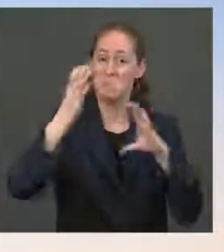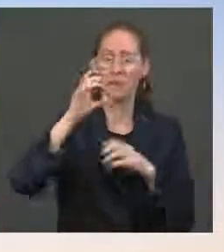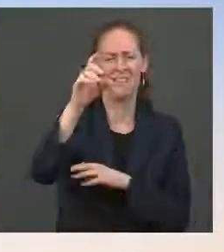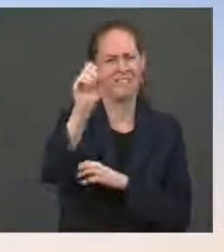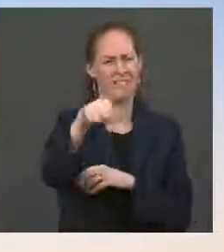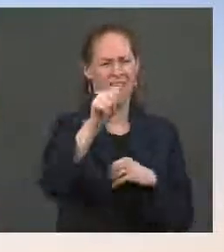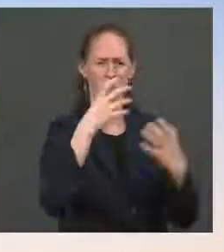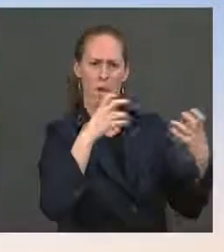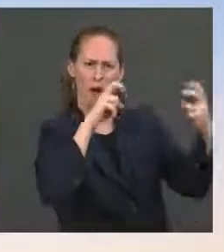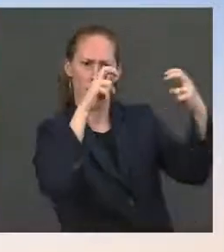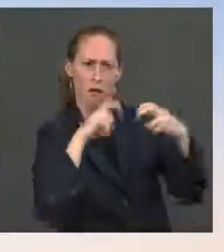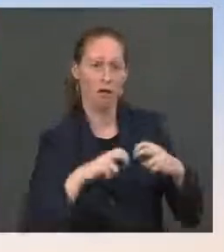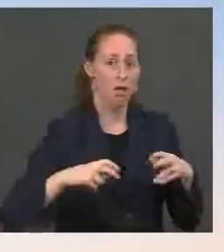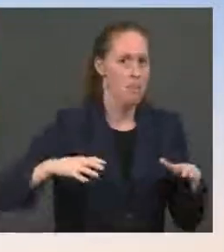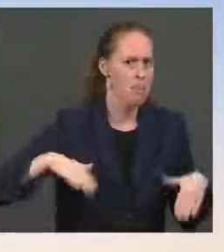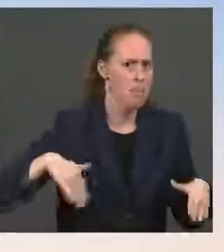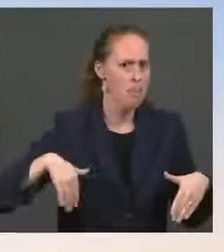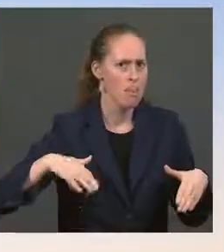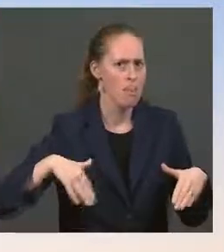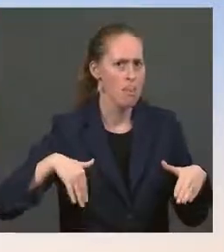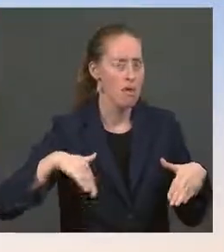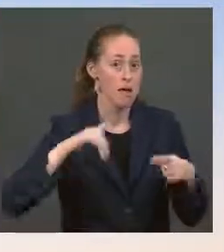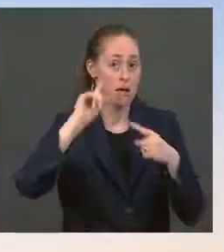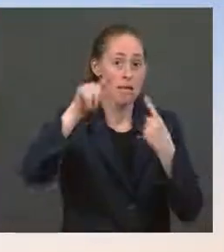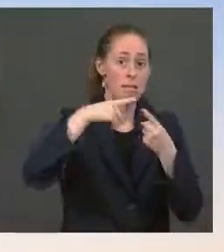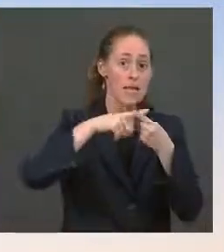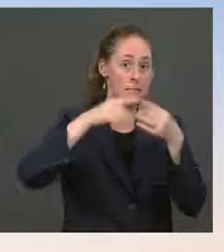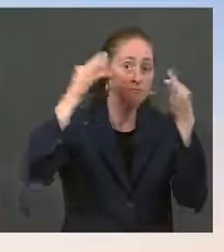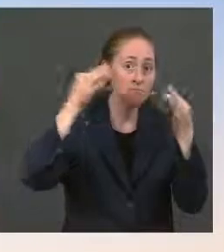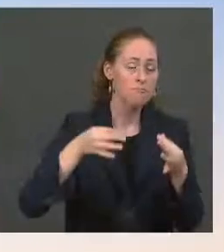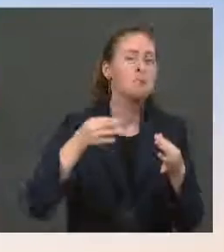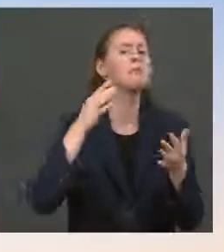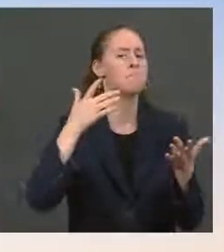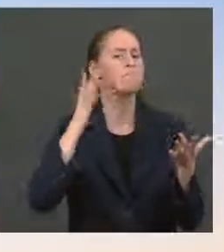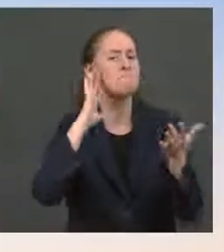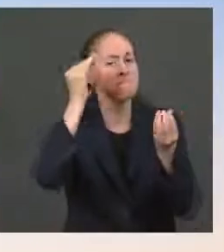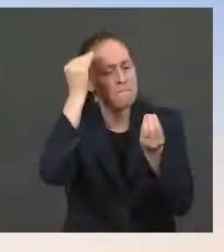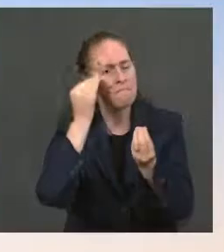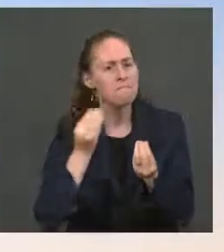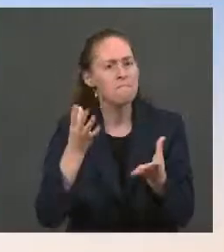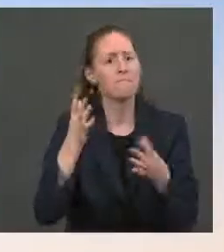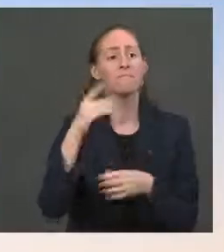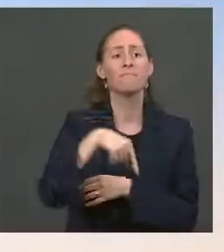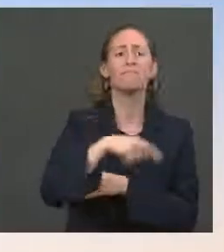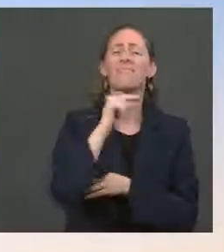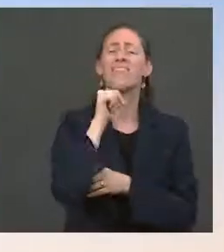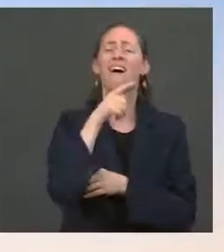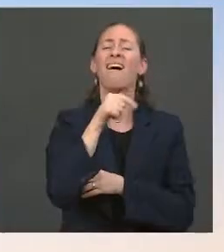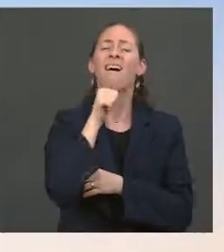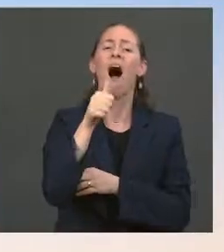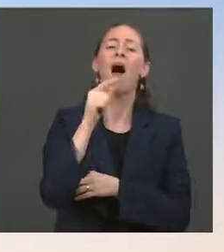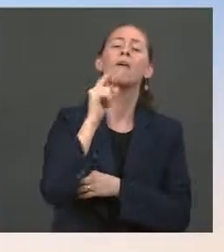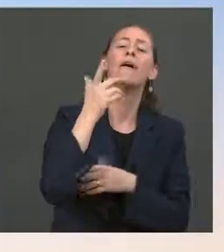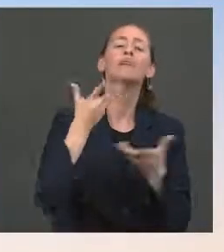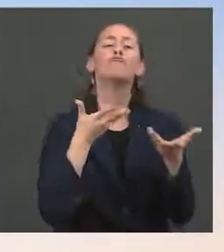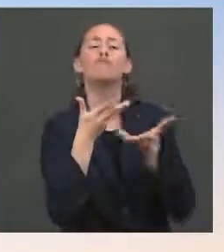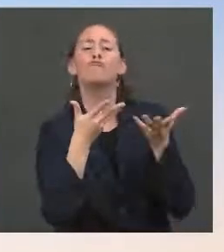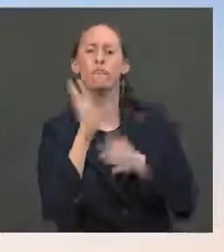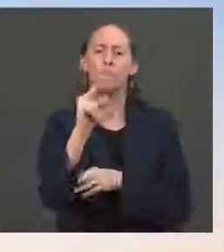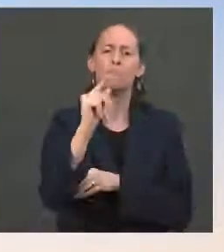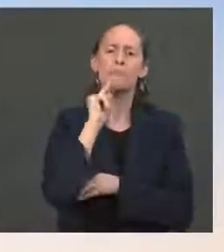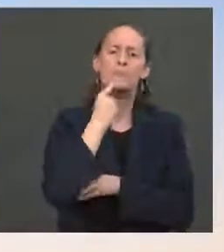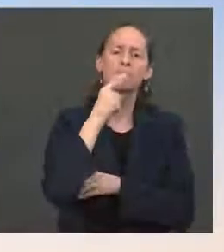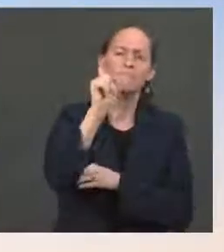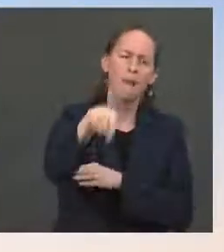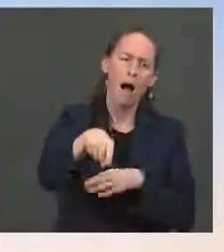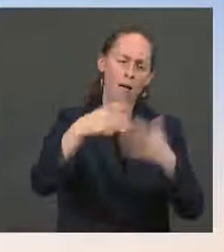talked yet. I don't know when it will be scheduled, but what is clear is this is not a negotiation. We know what needs to happen here. What is happening